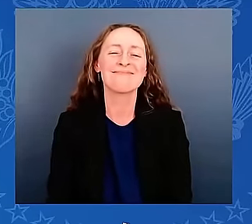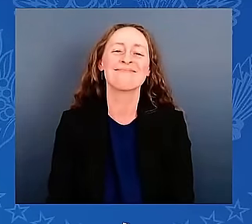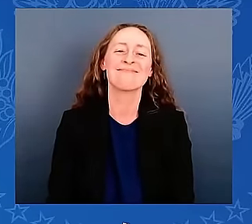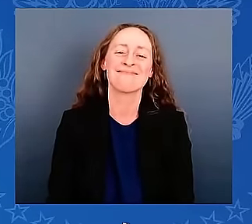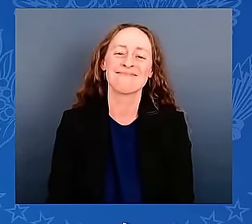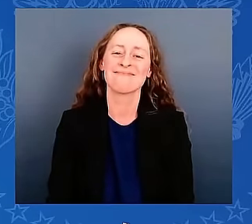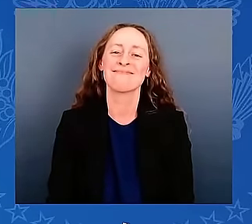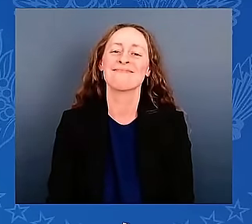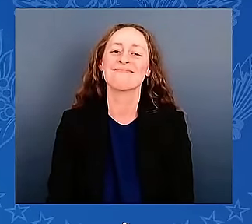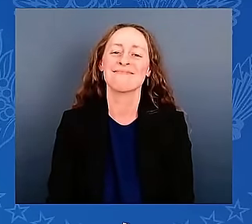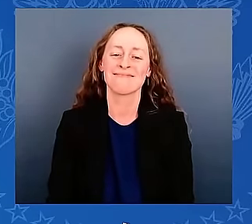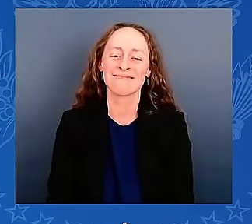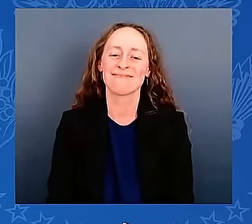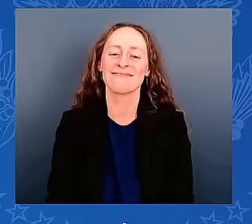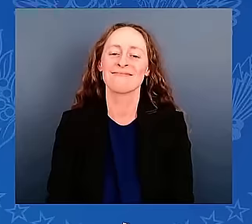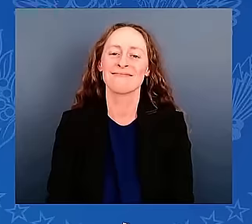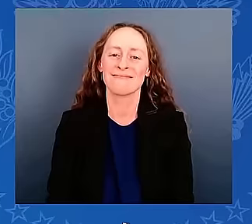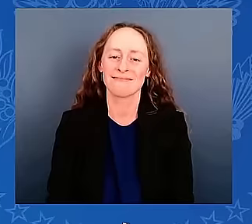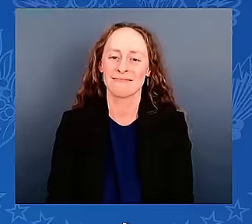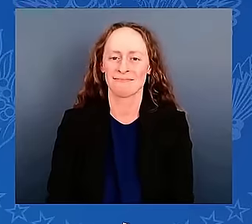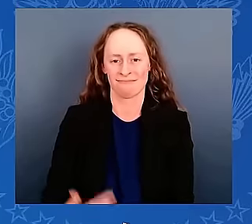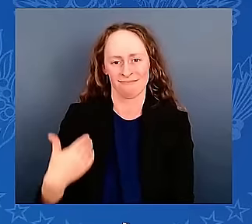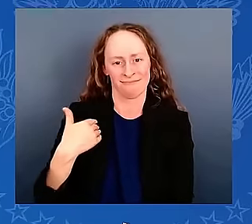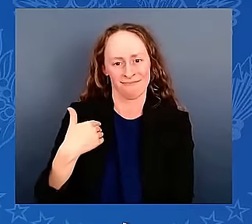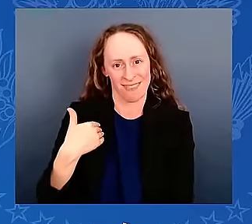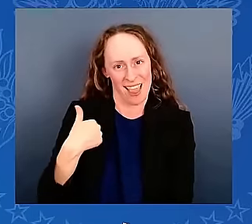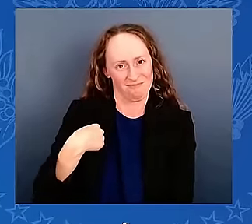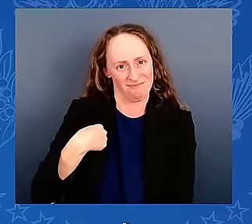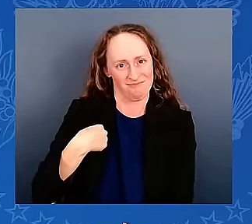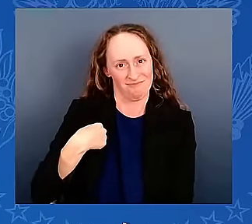I was vice president to Barack,